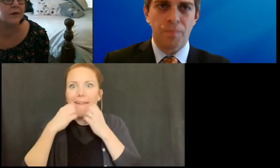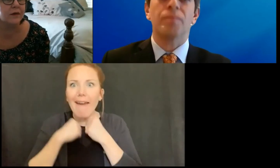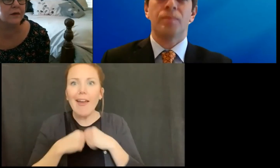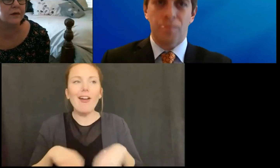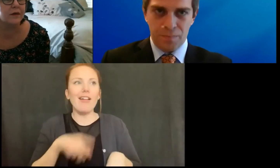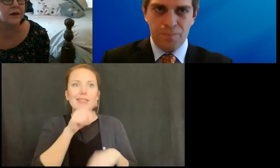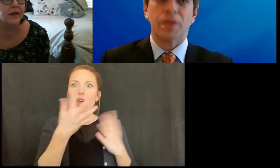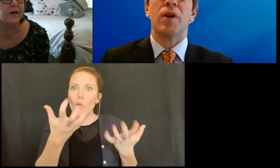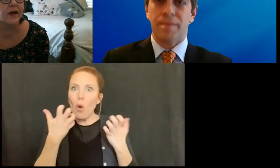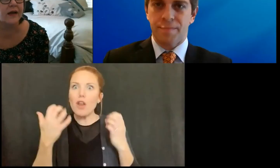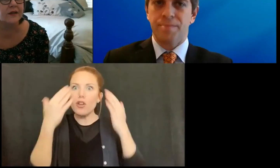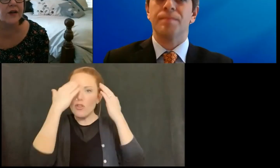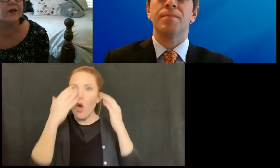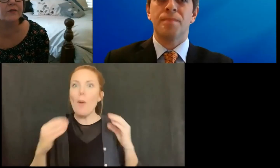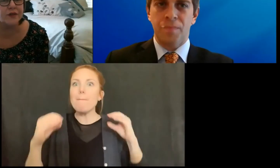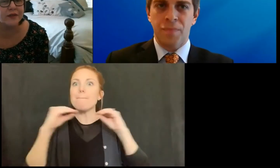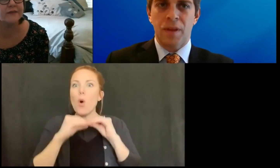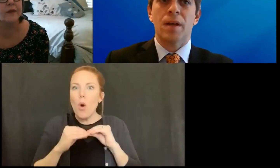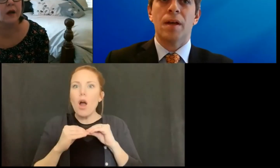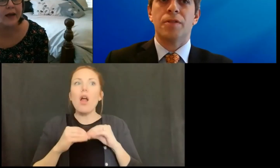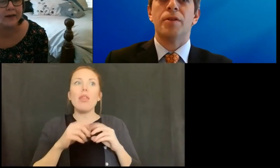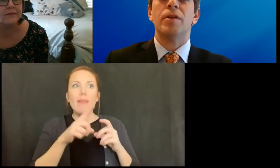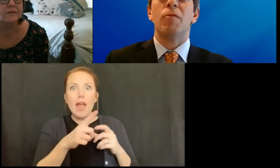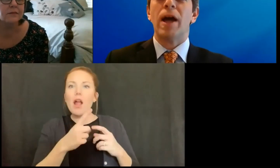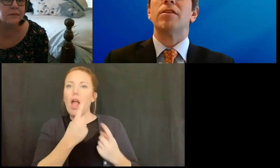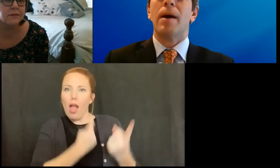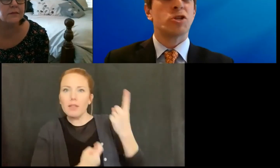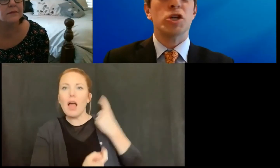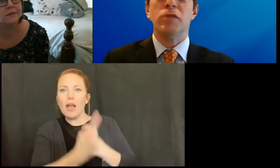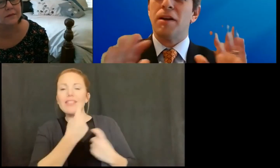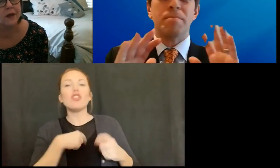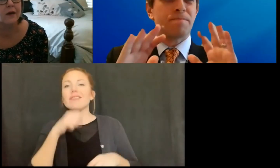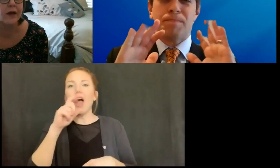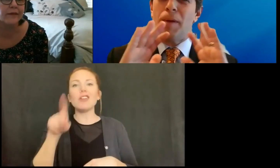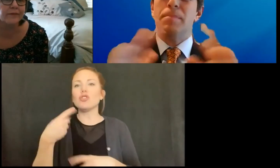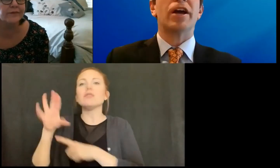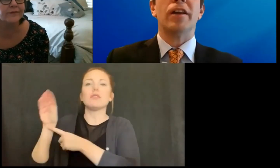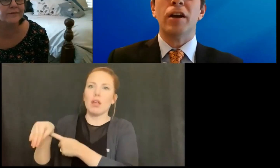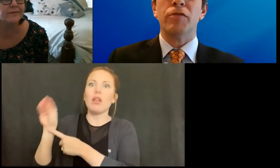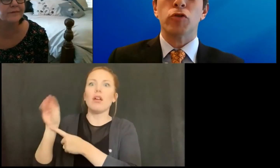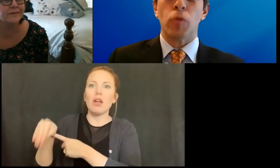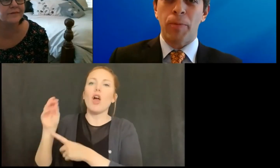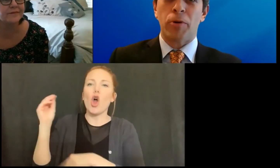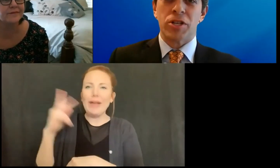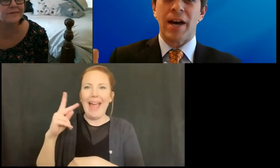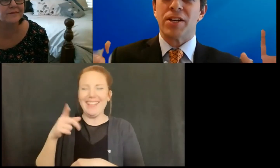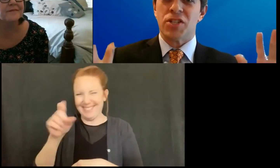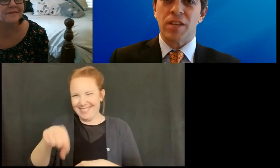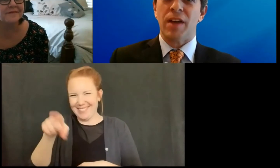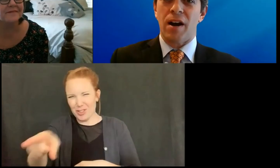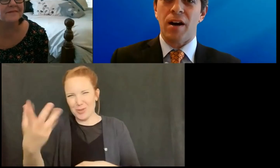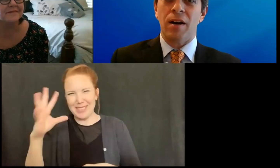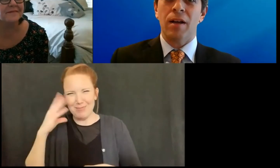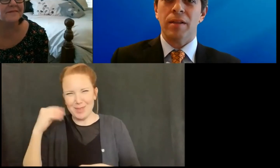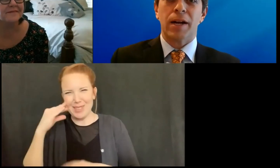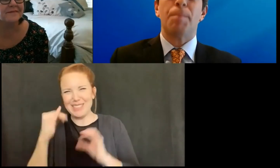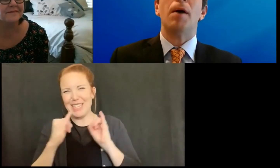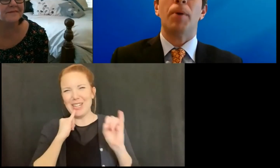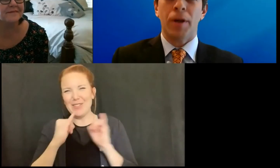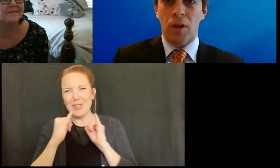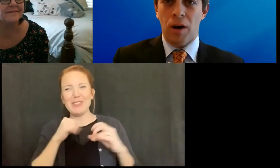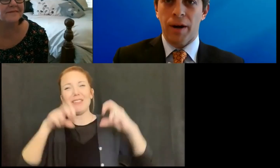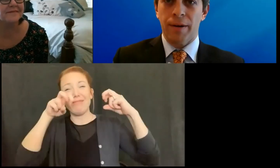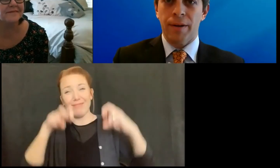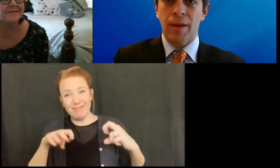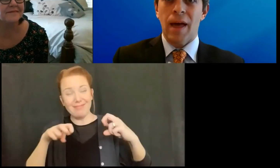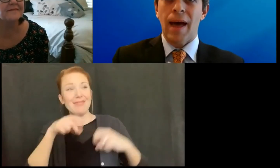more. They're That's right. not, just, okay, They're not right. Yeah, I'm sure you've done okay. a million interviews where people are just kind of sit there like a